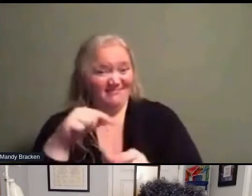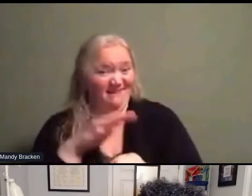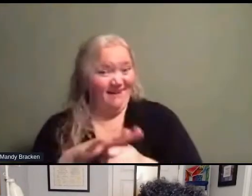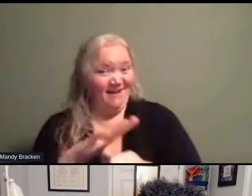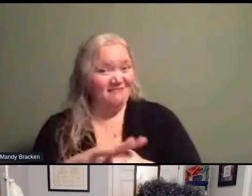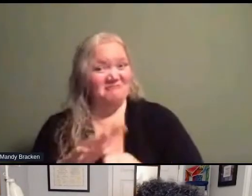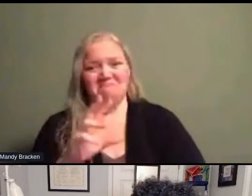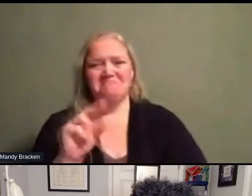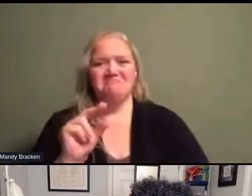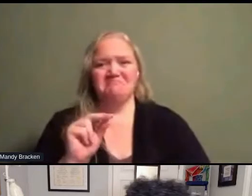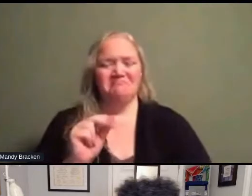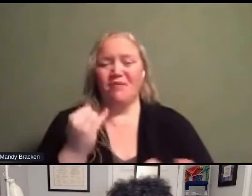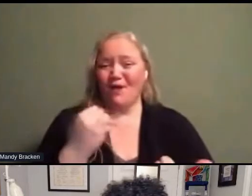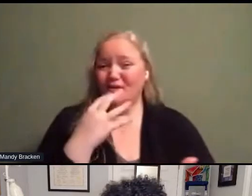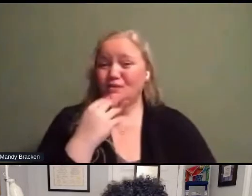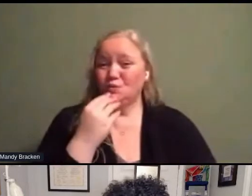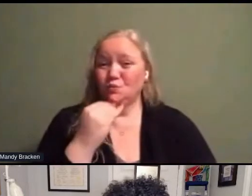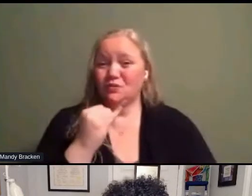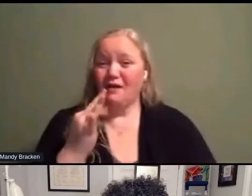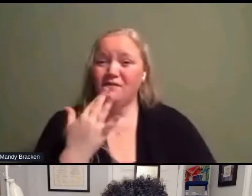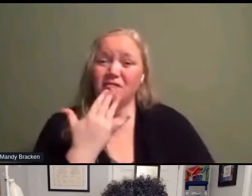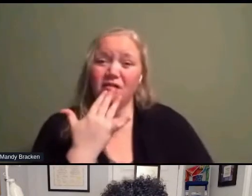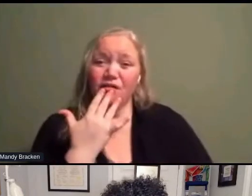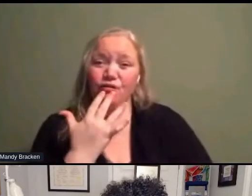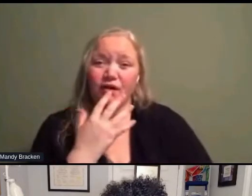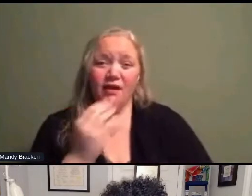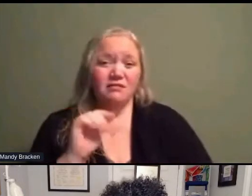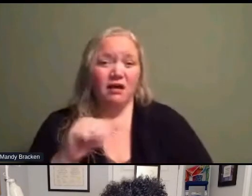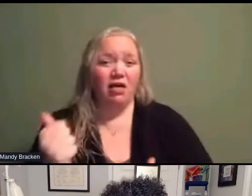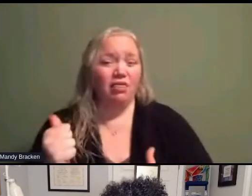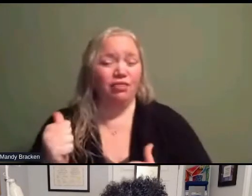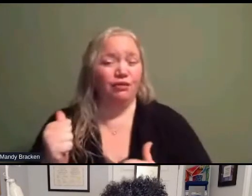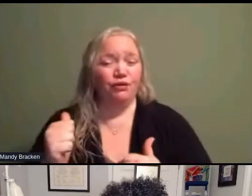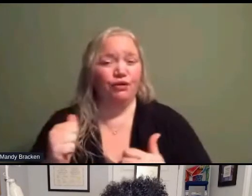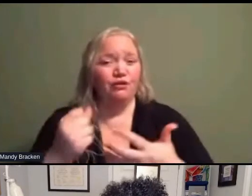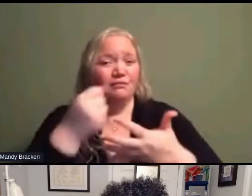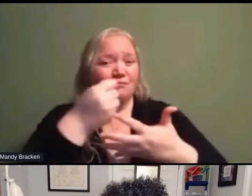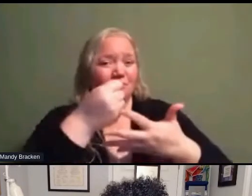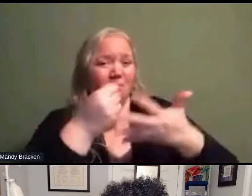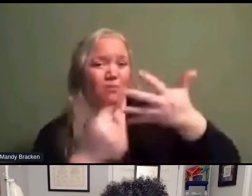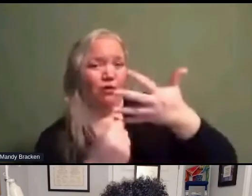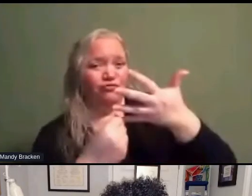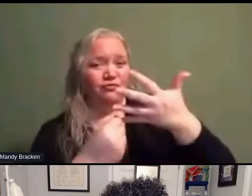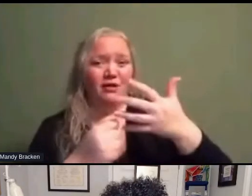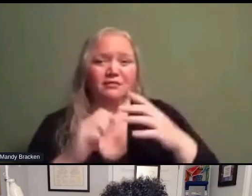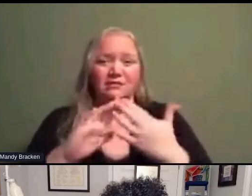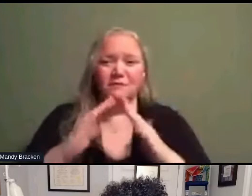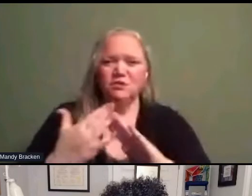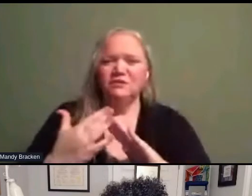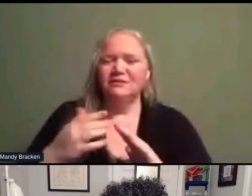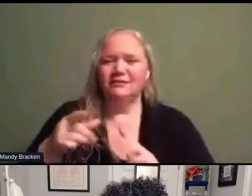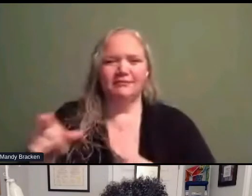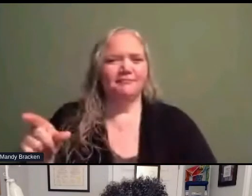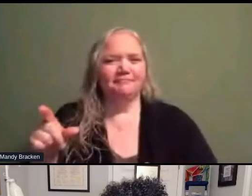other marginalized communities are almost being used for ornamental decoration. And we've got to